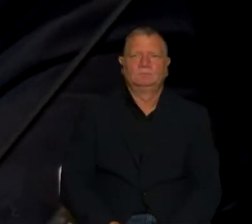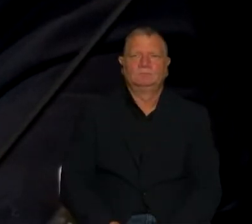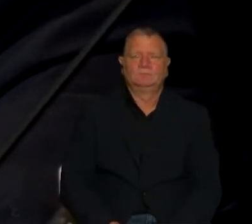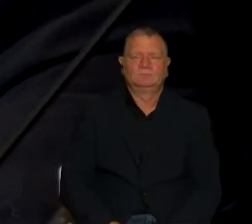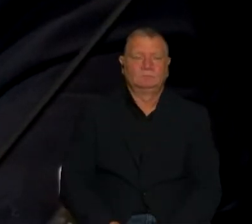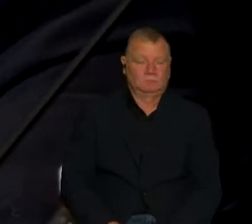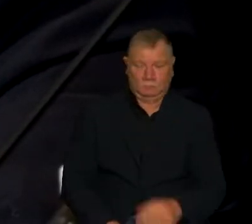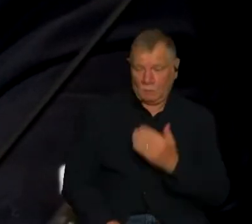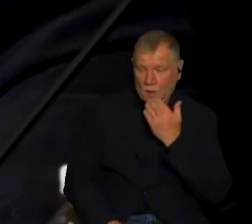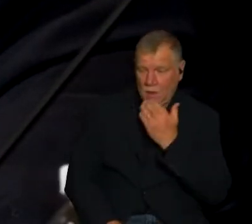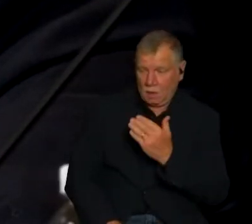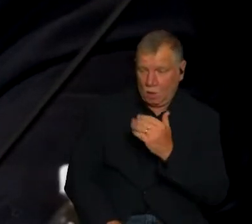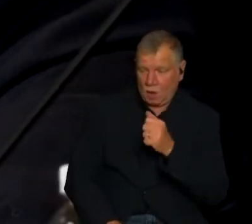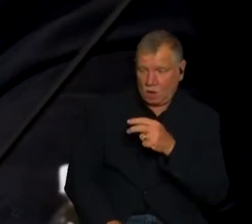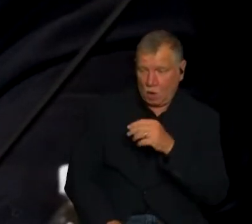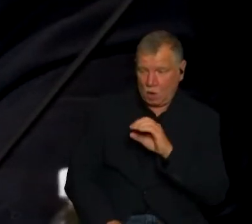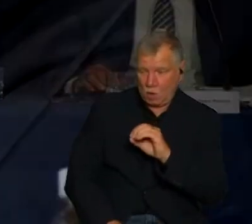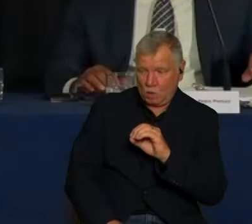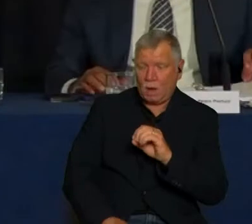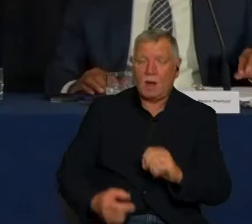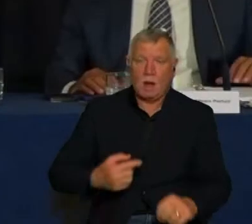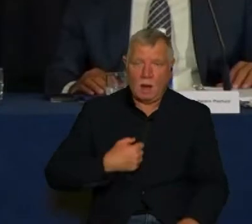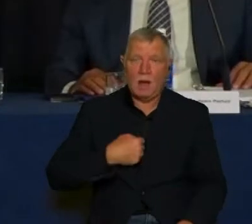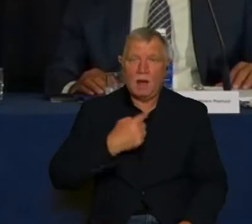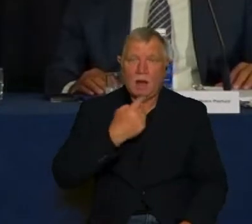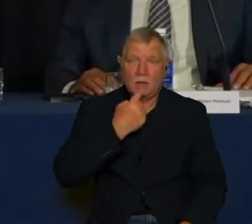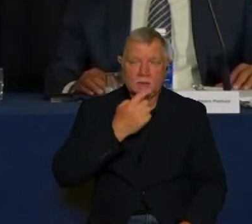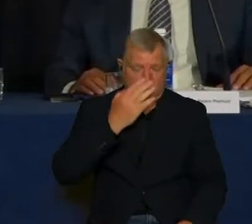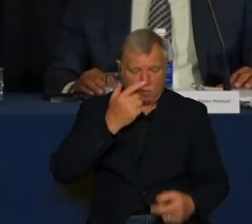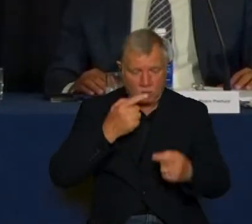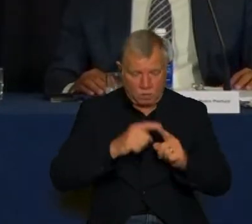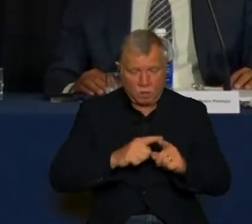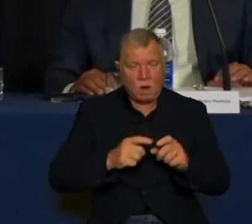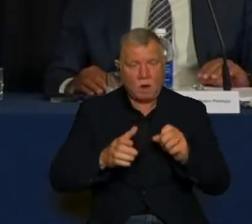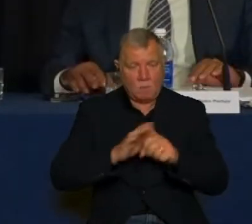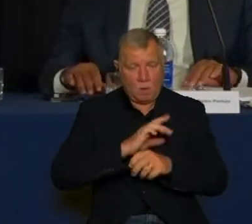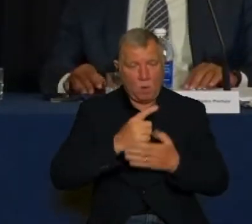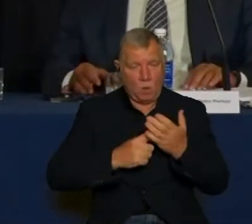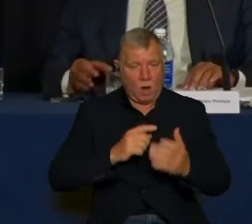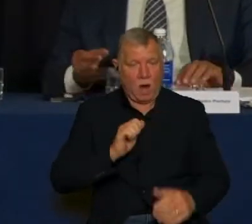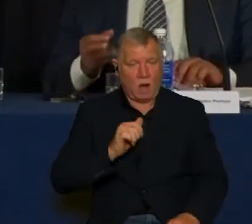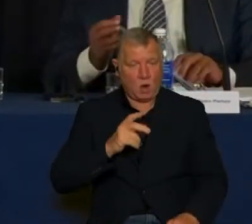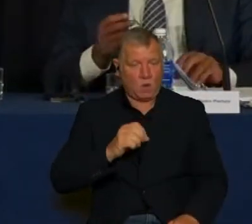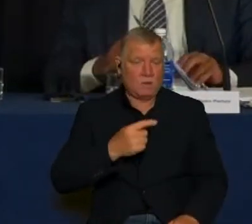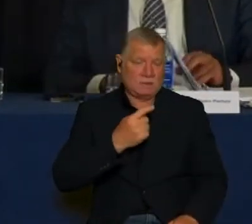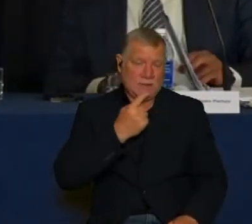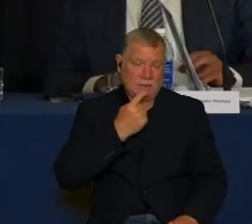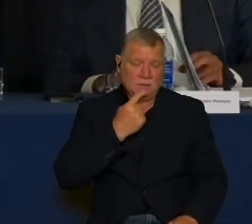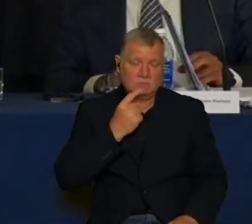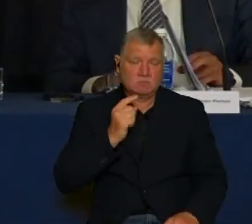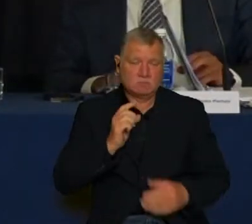Thank you, Antonio. And I'll just say that I agree completely with Antonio's